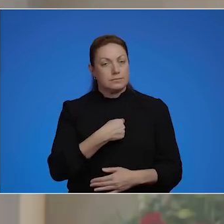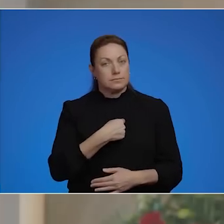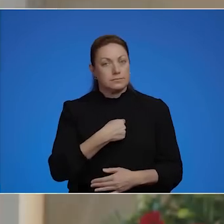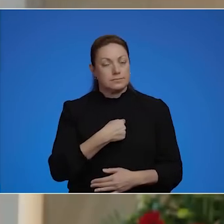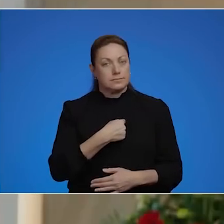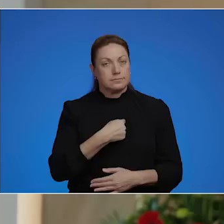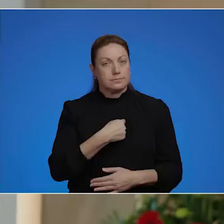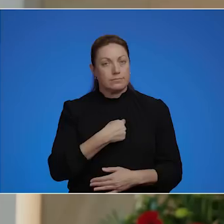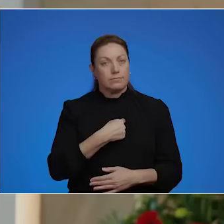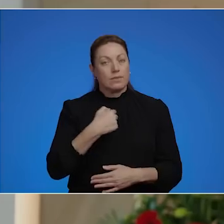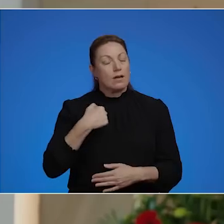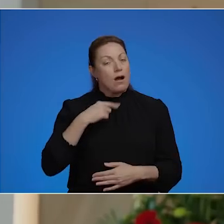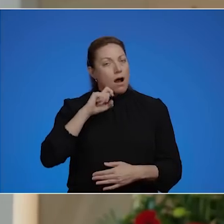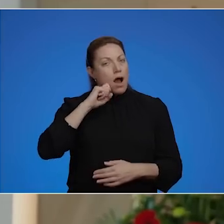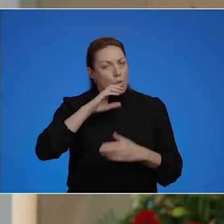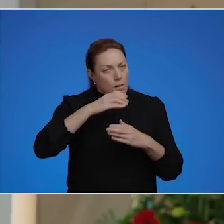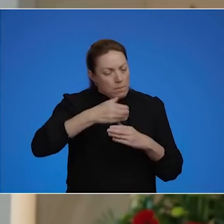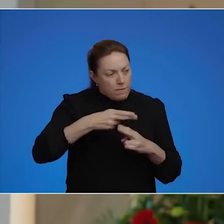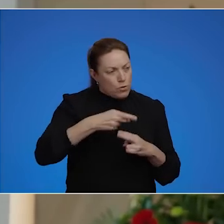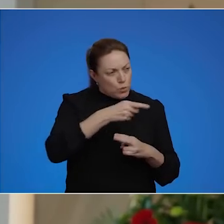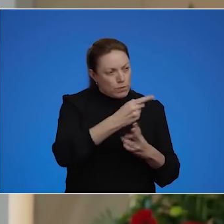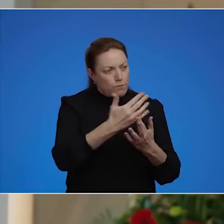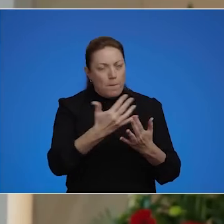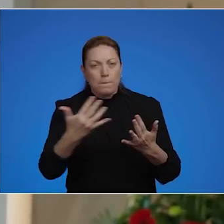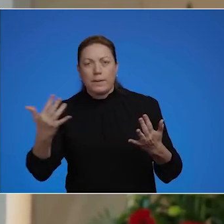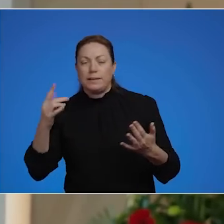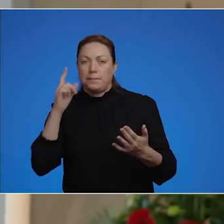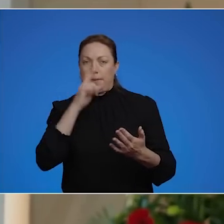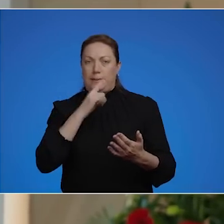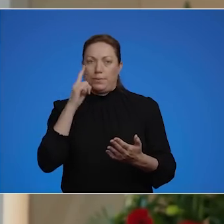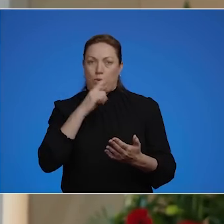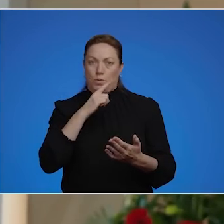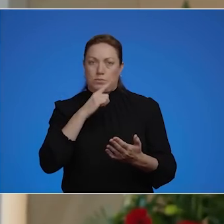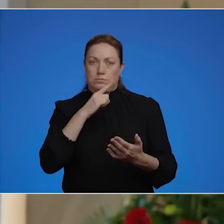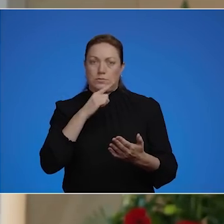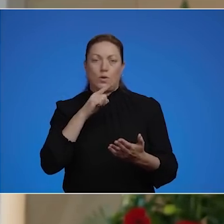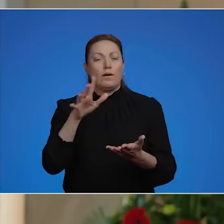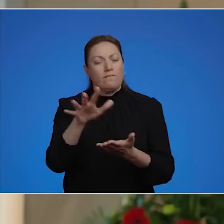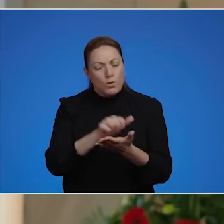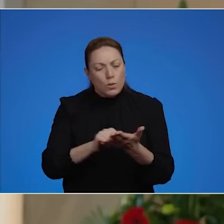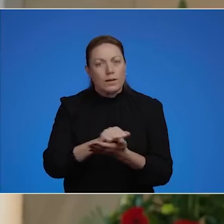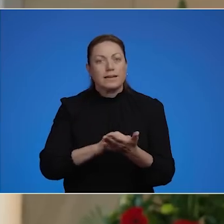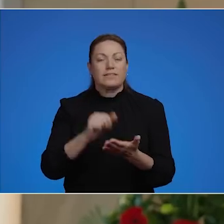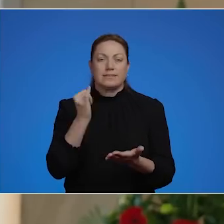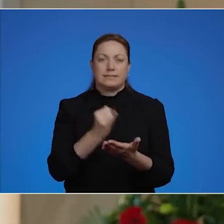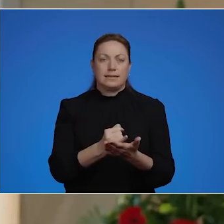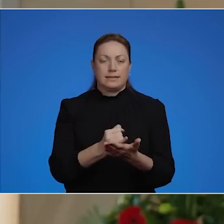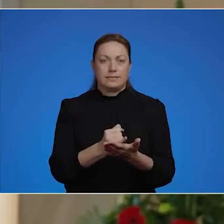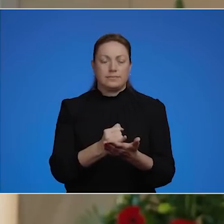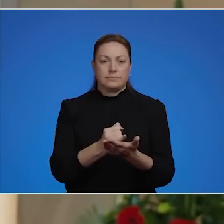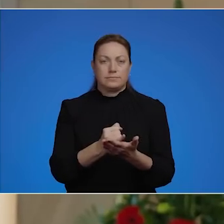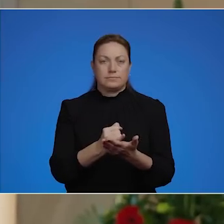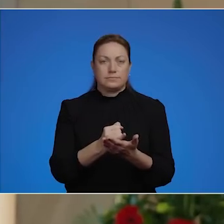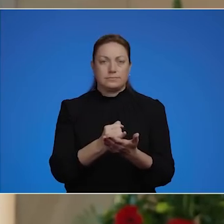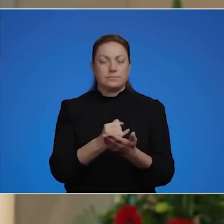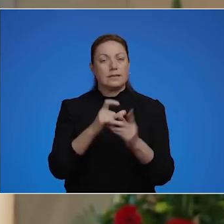which will be poured out for you and for many for the forgiveness of sins.